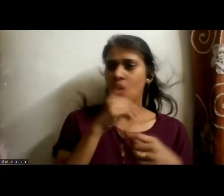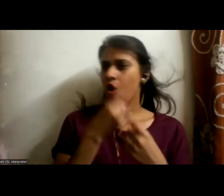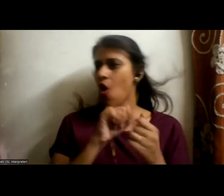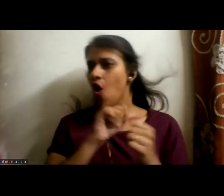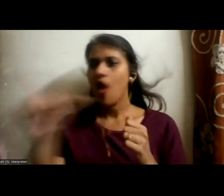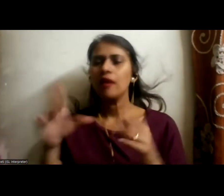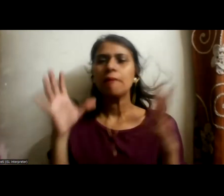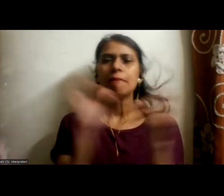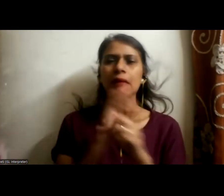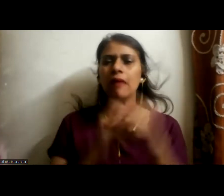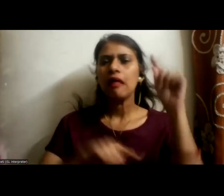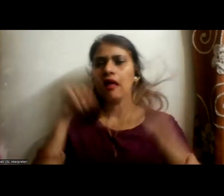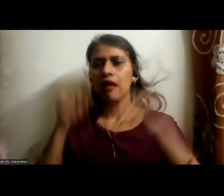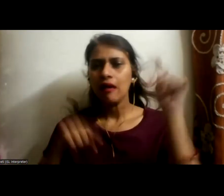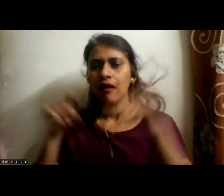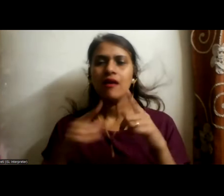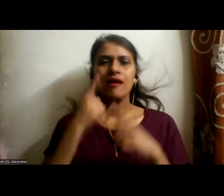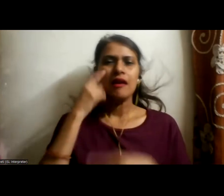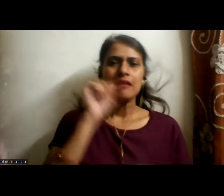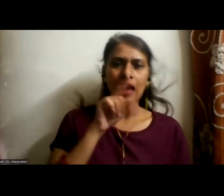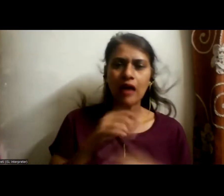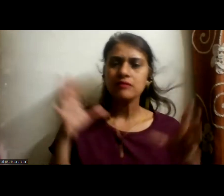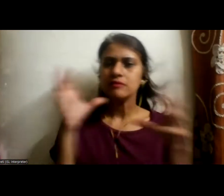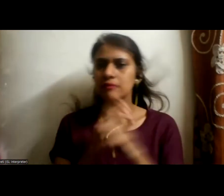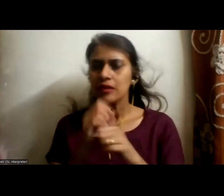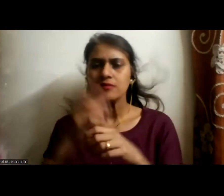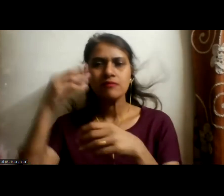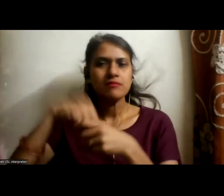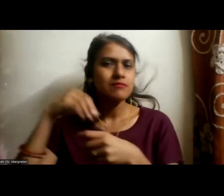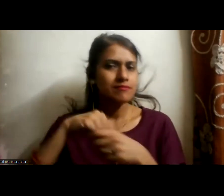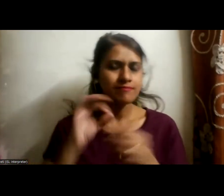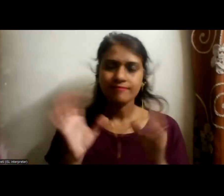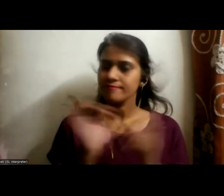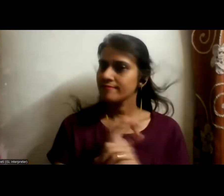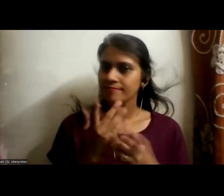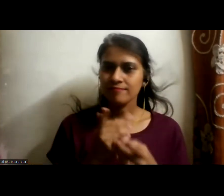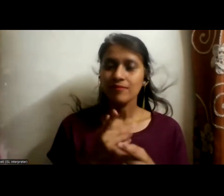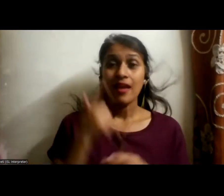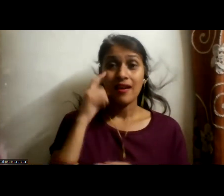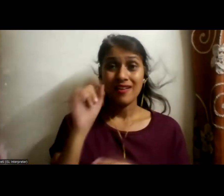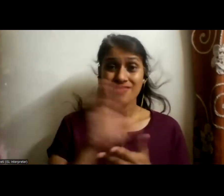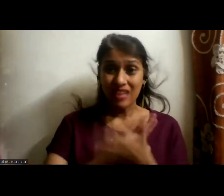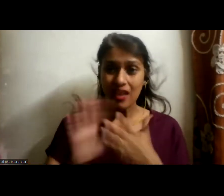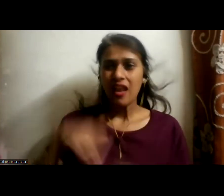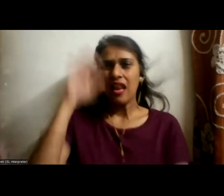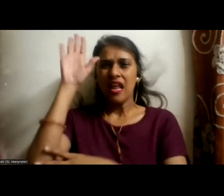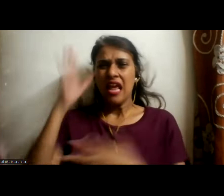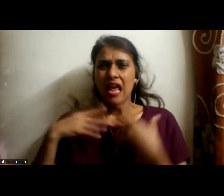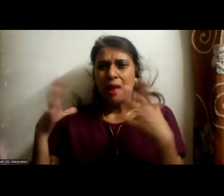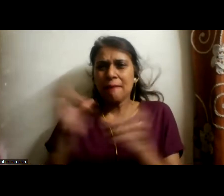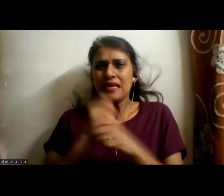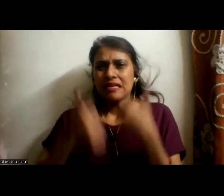people have been missing periodic tests too, and then people are coming to me after the test is over that we have not been able to attend test for